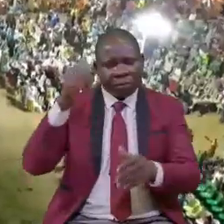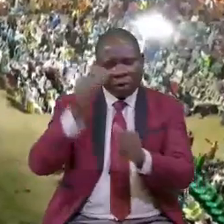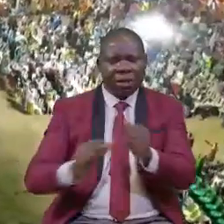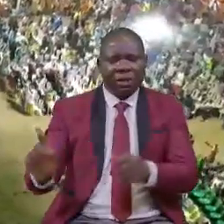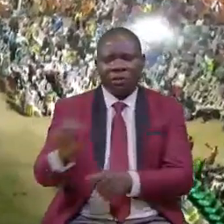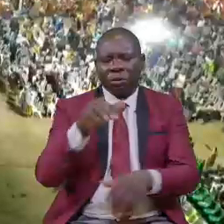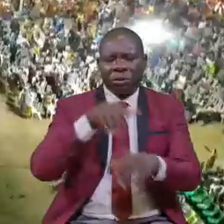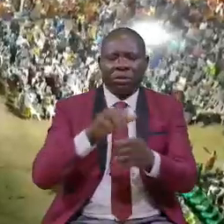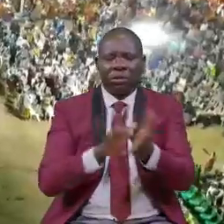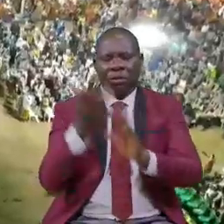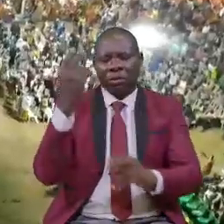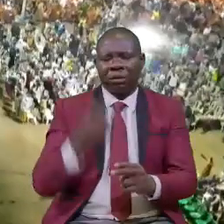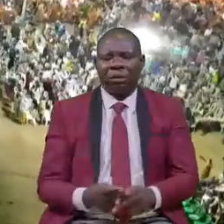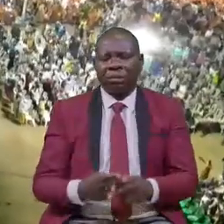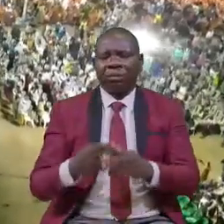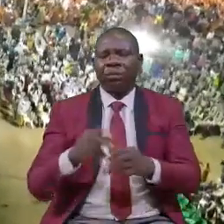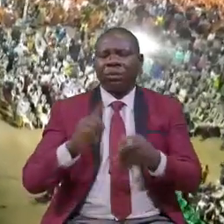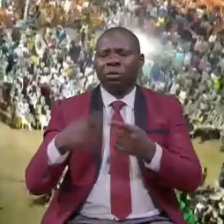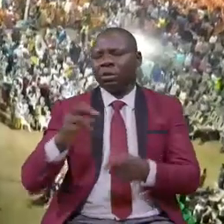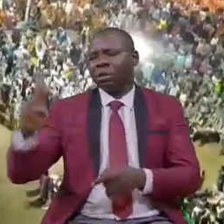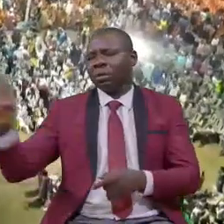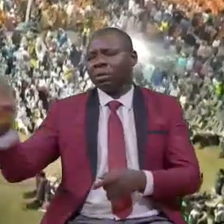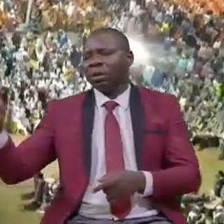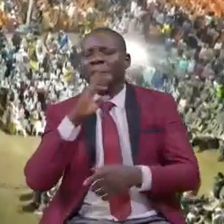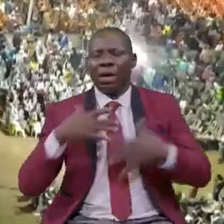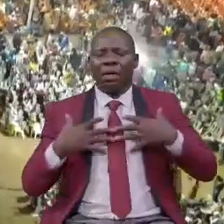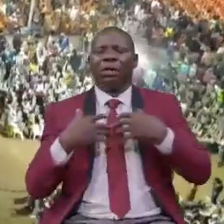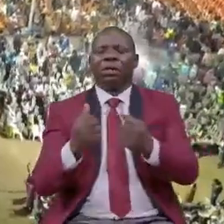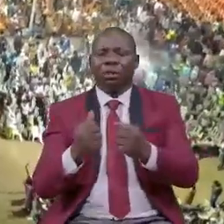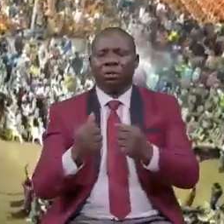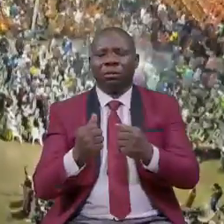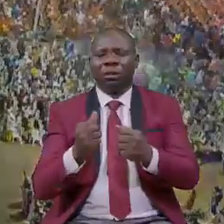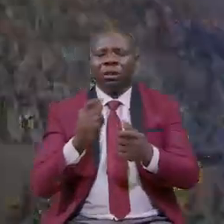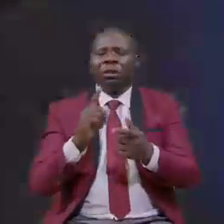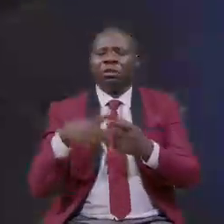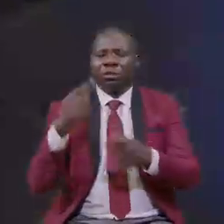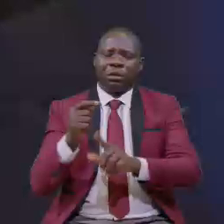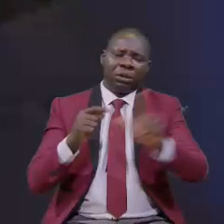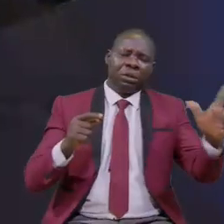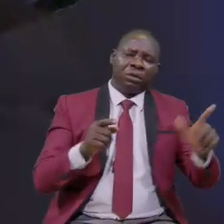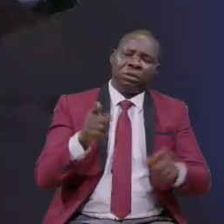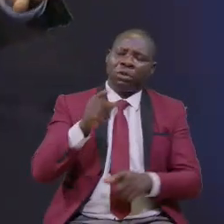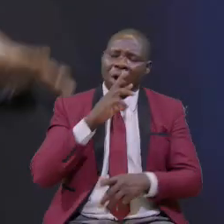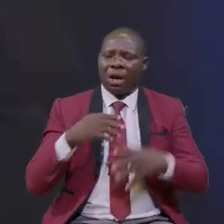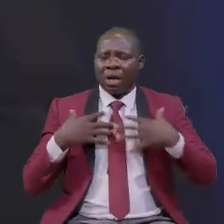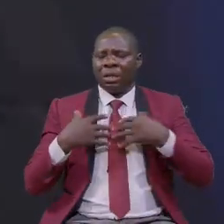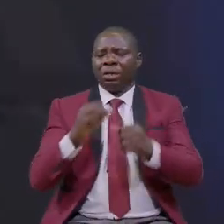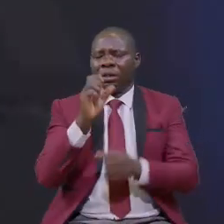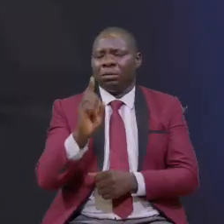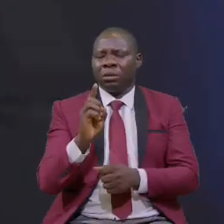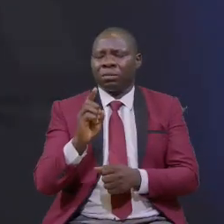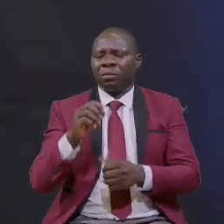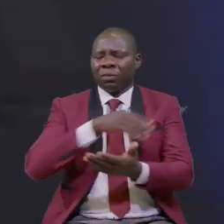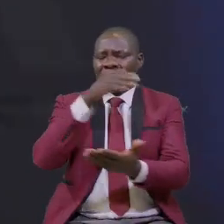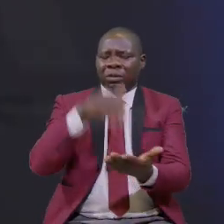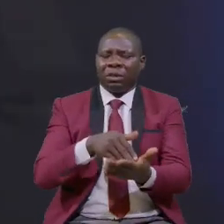everyone. To the right, you are healed. To the left, you are healed.